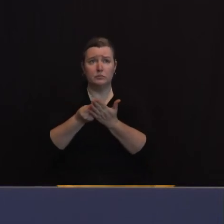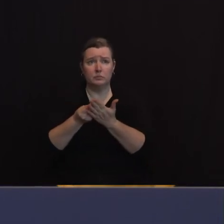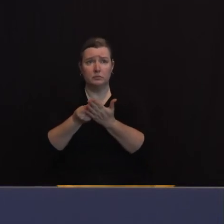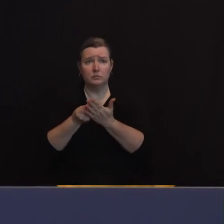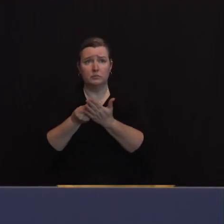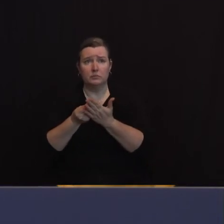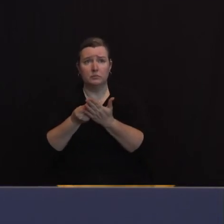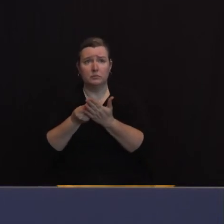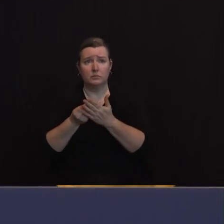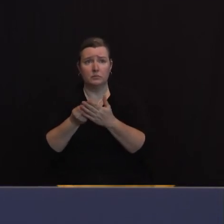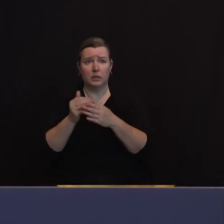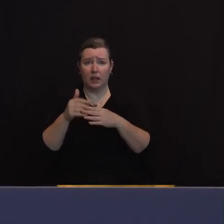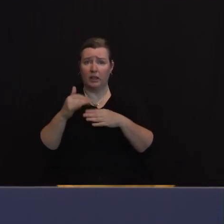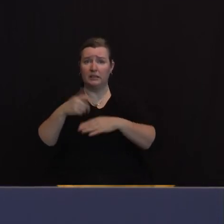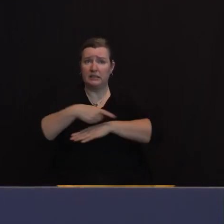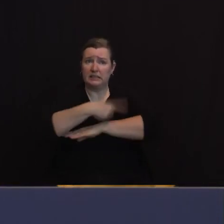like,